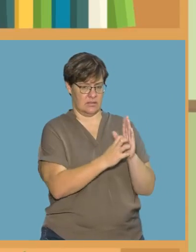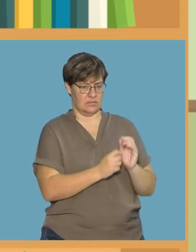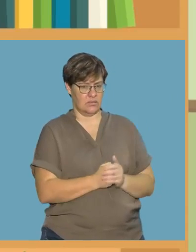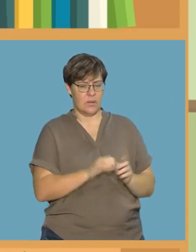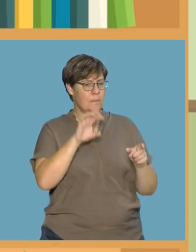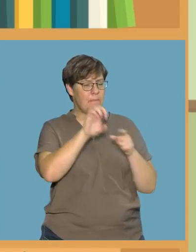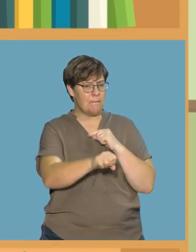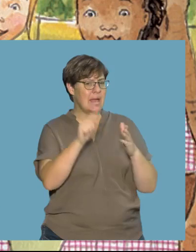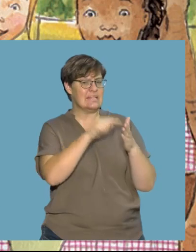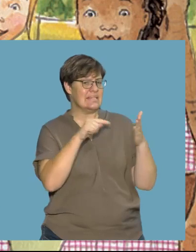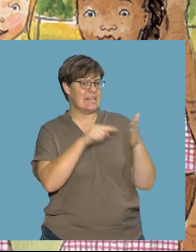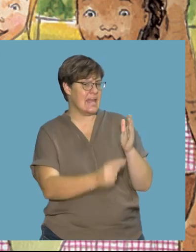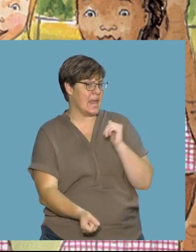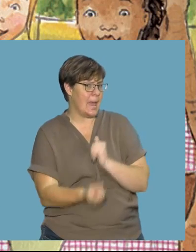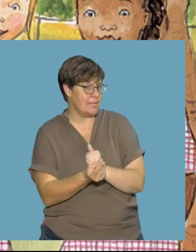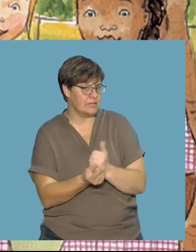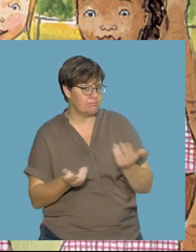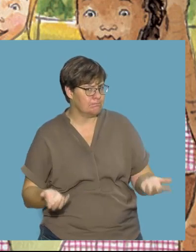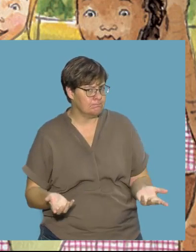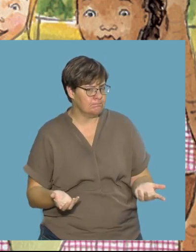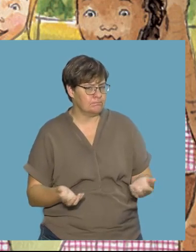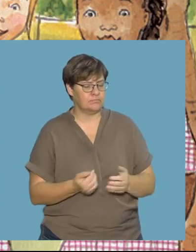this happened?